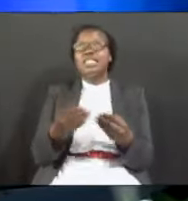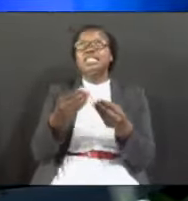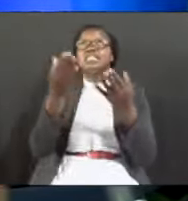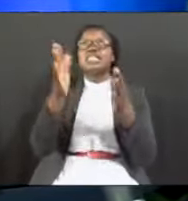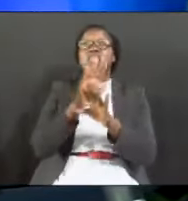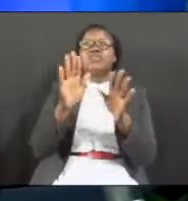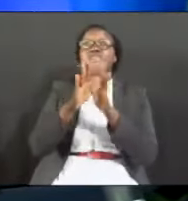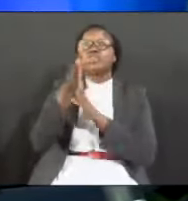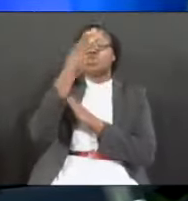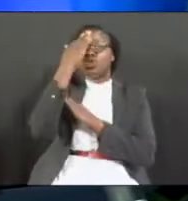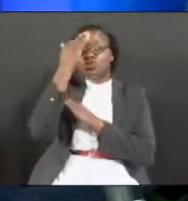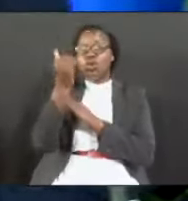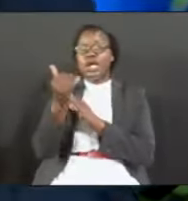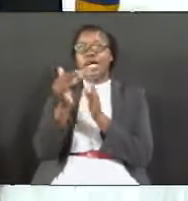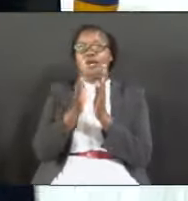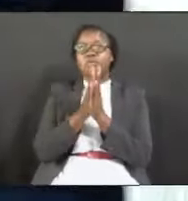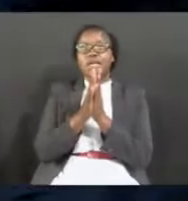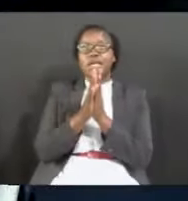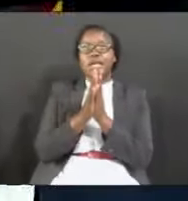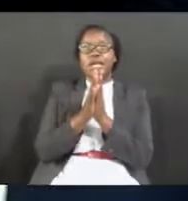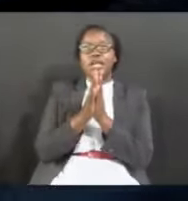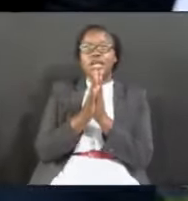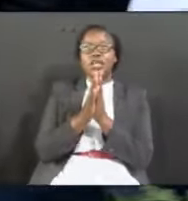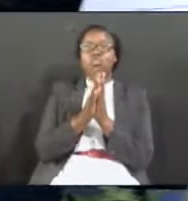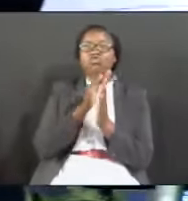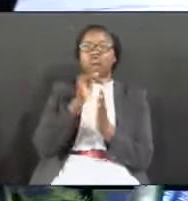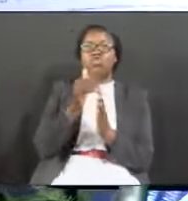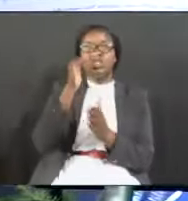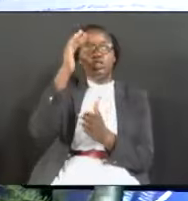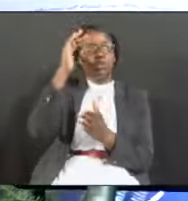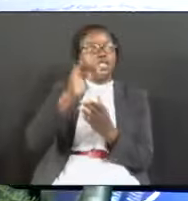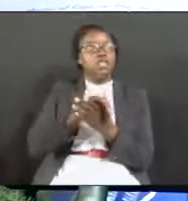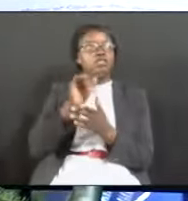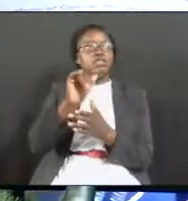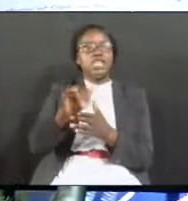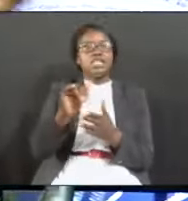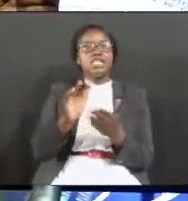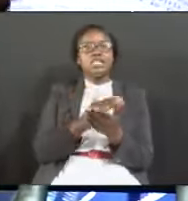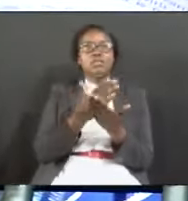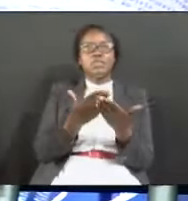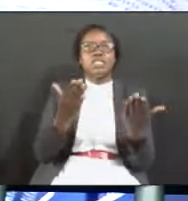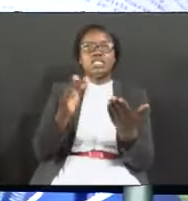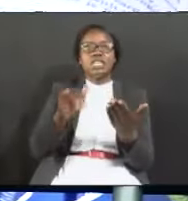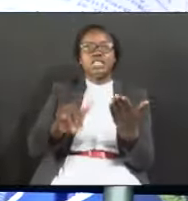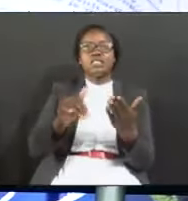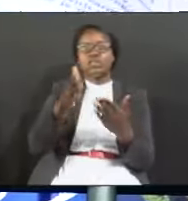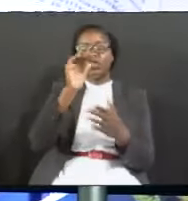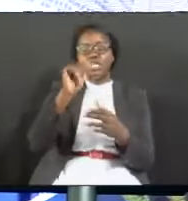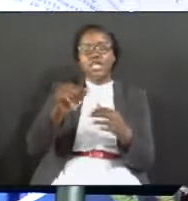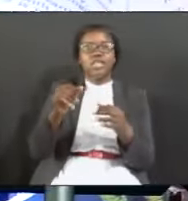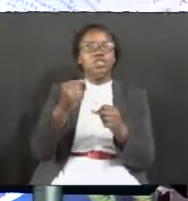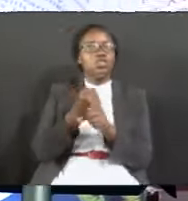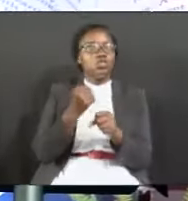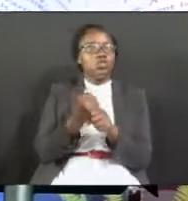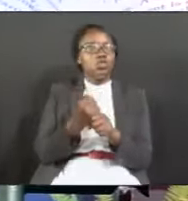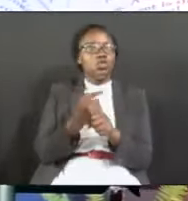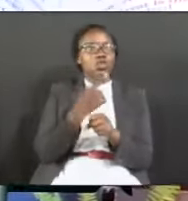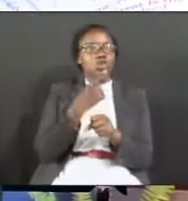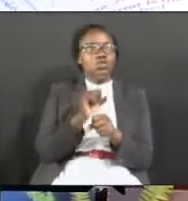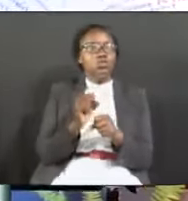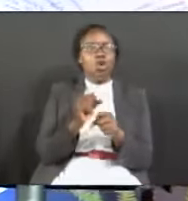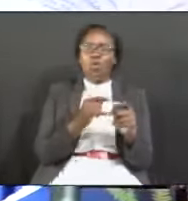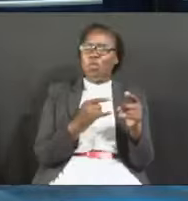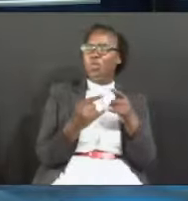everything to God in prayer? It's because you do not believe there are some things that God can do. You are still fighting and